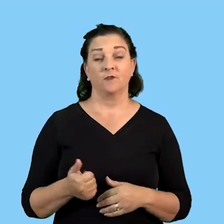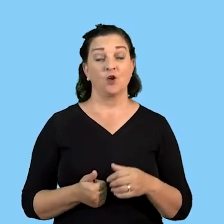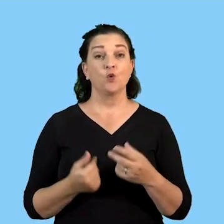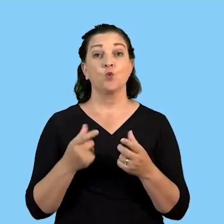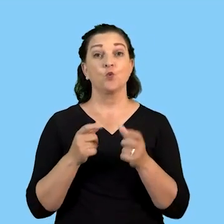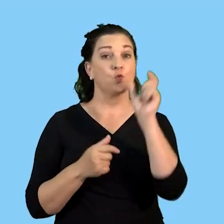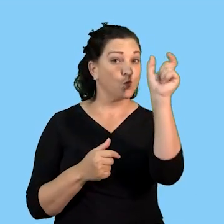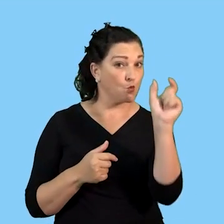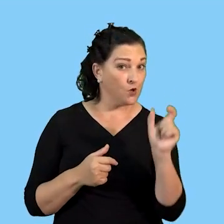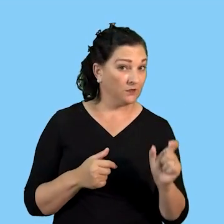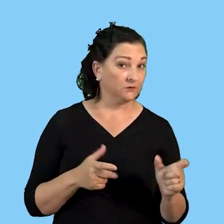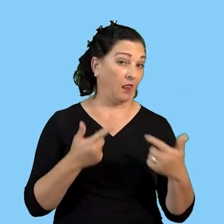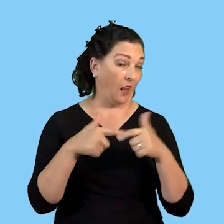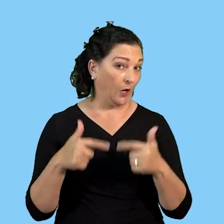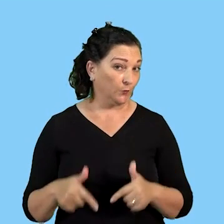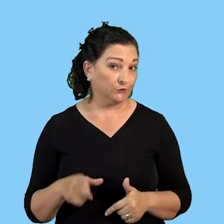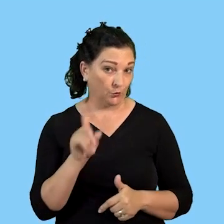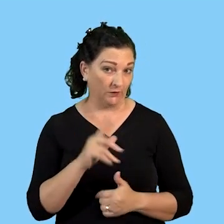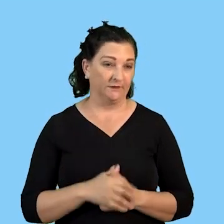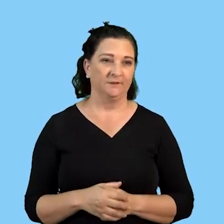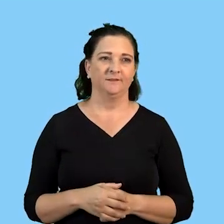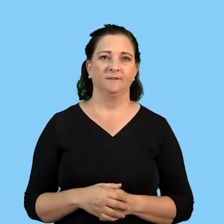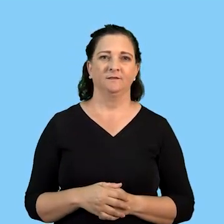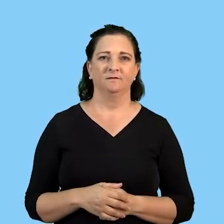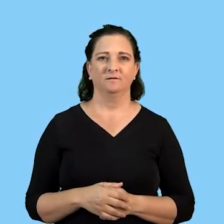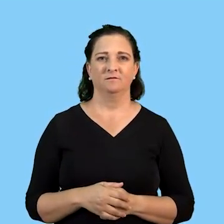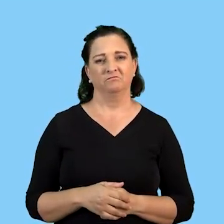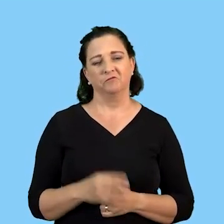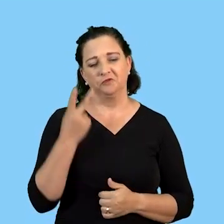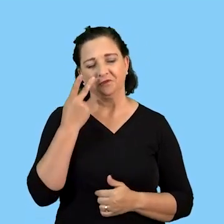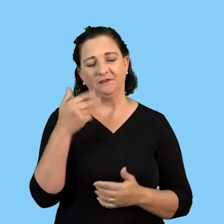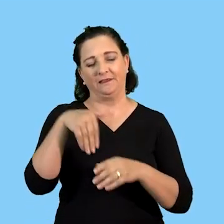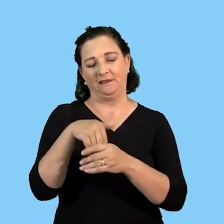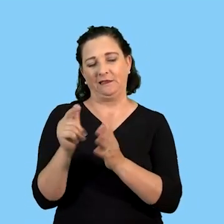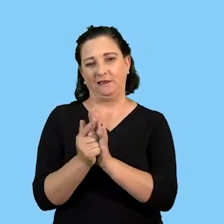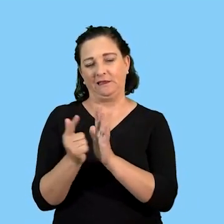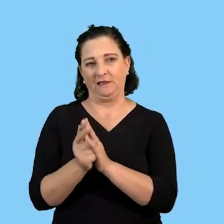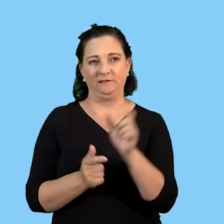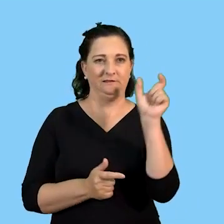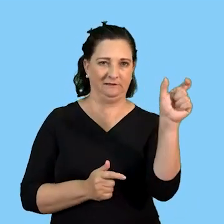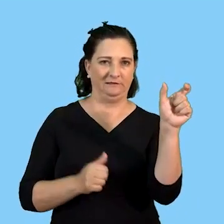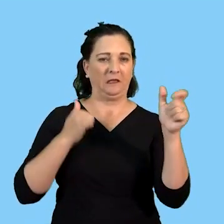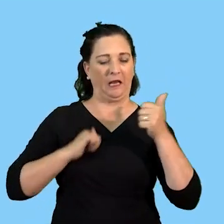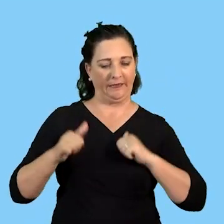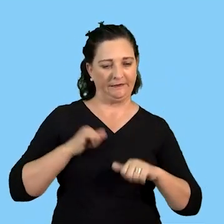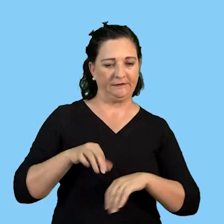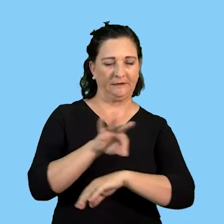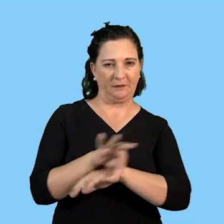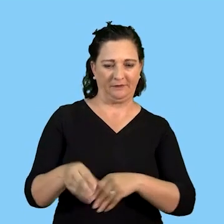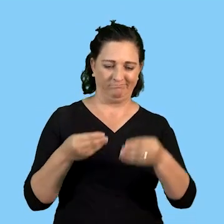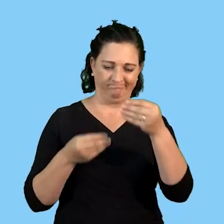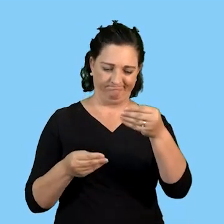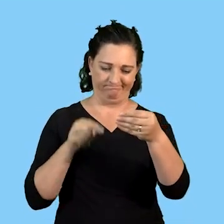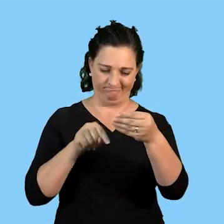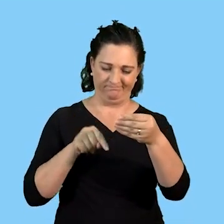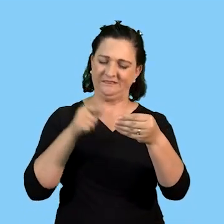Now, the new words and language that we came across throughout the lesson. An action plan, we said it's a